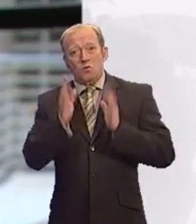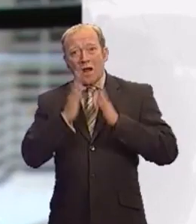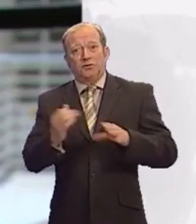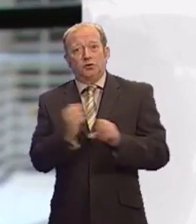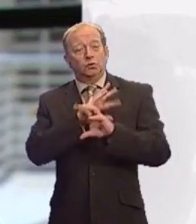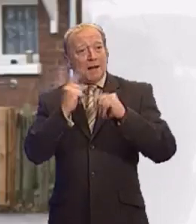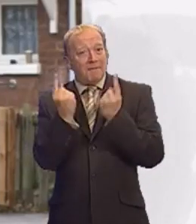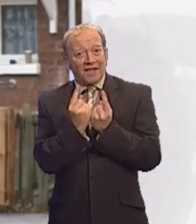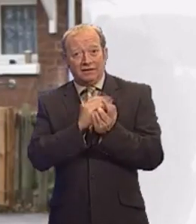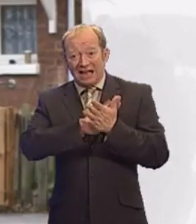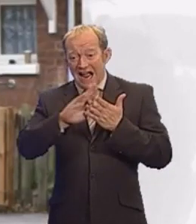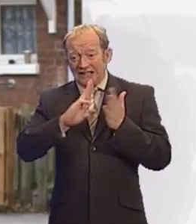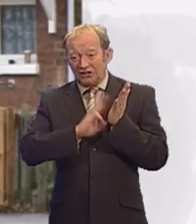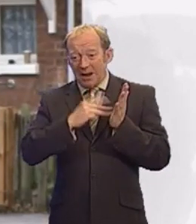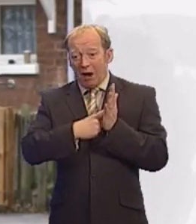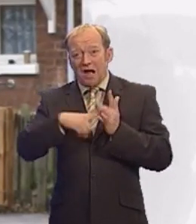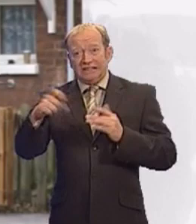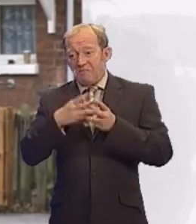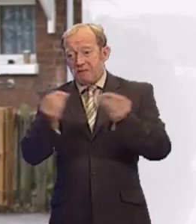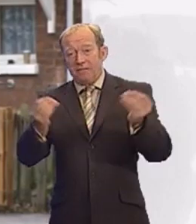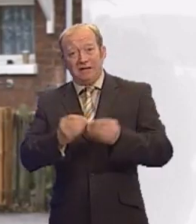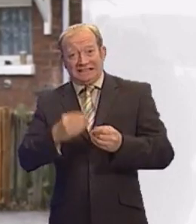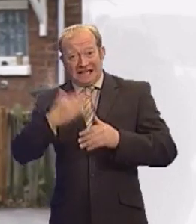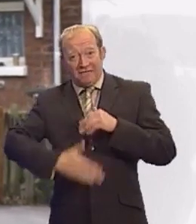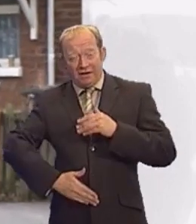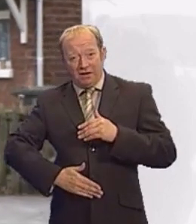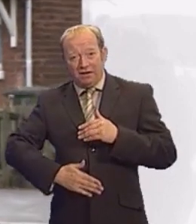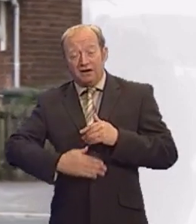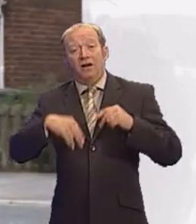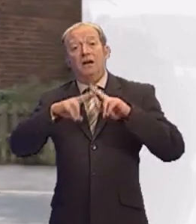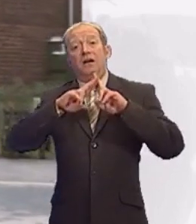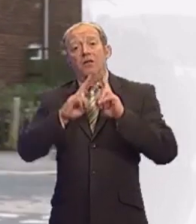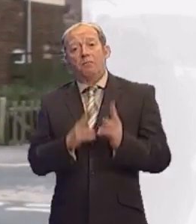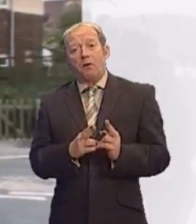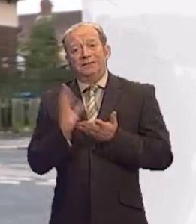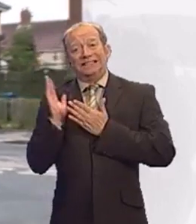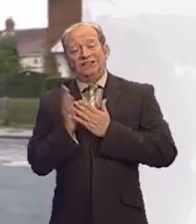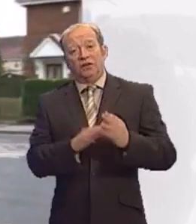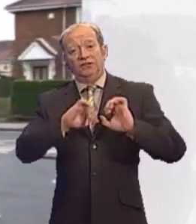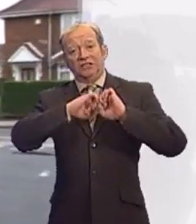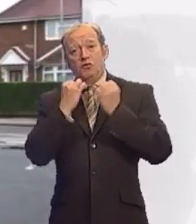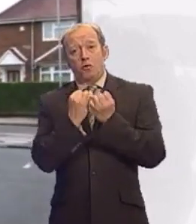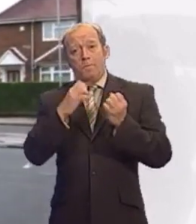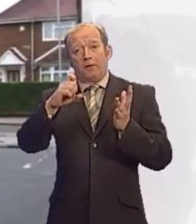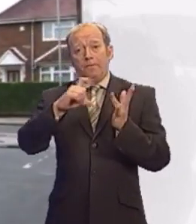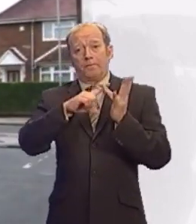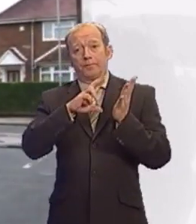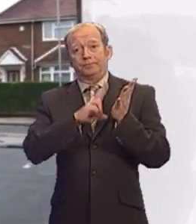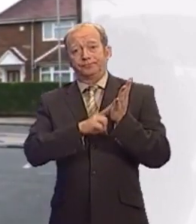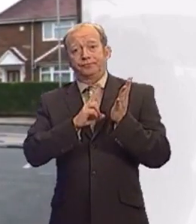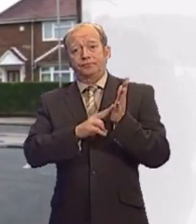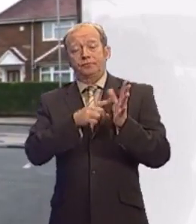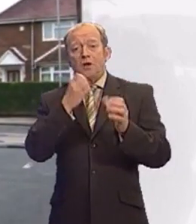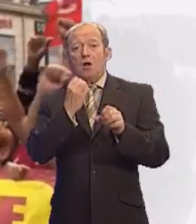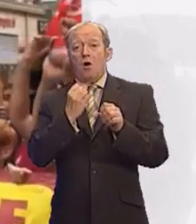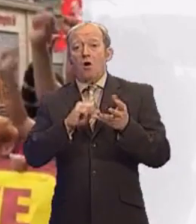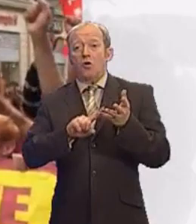go away. The property services group Connaught is on the brink of administration. 10,000 jobs are at